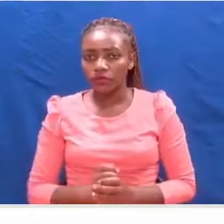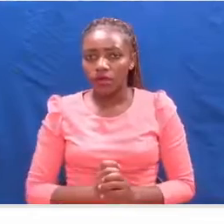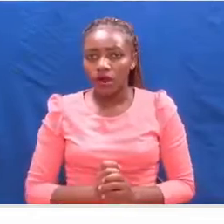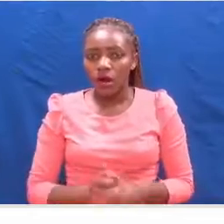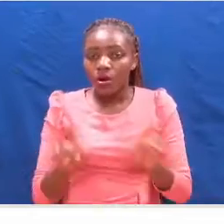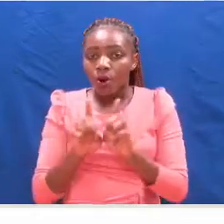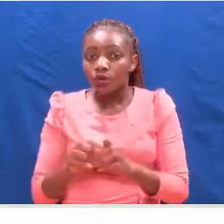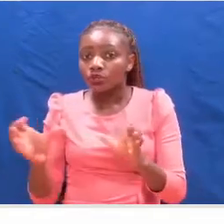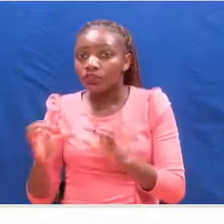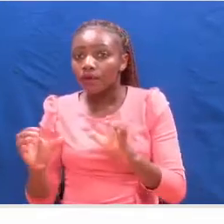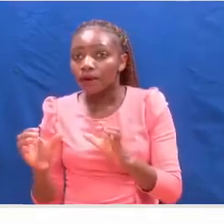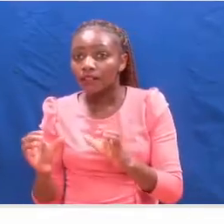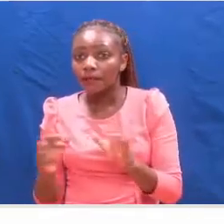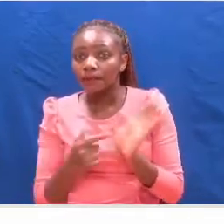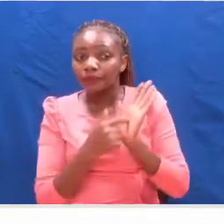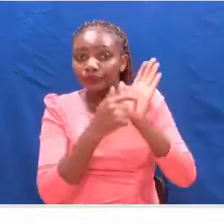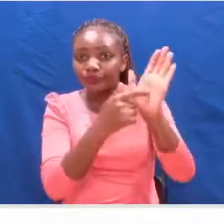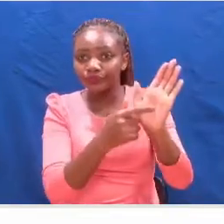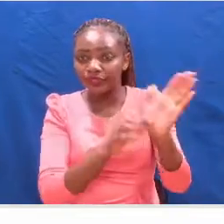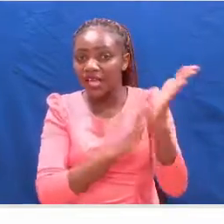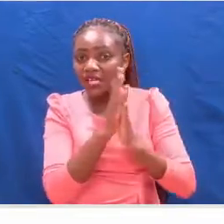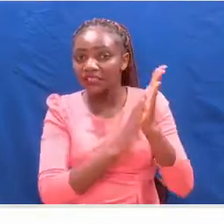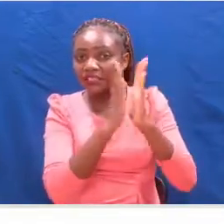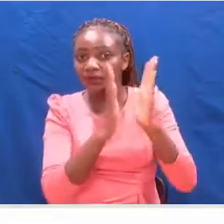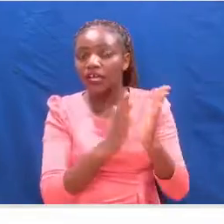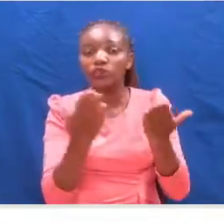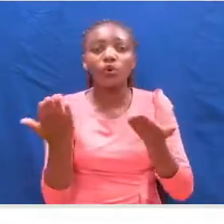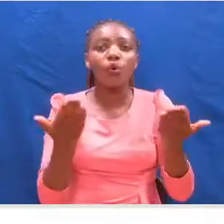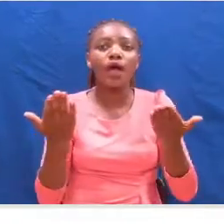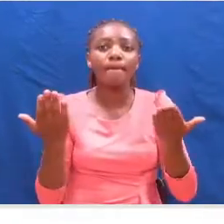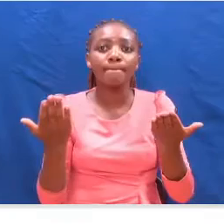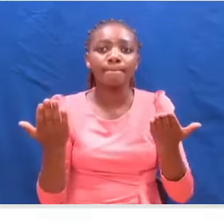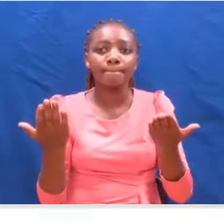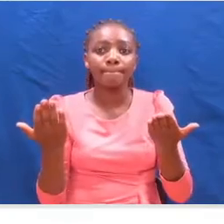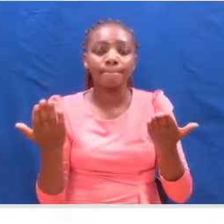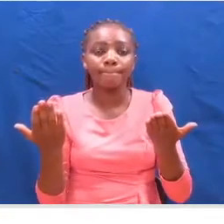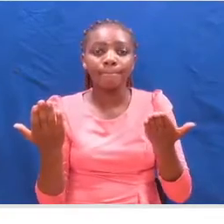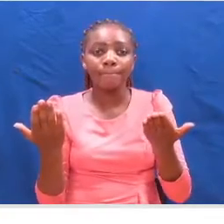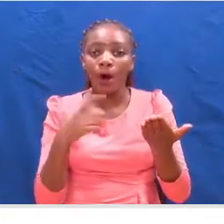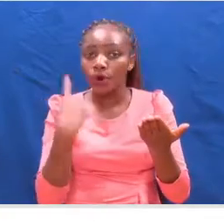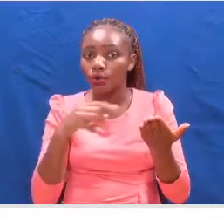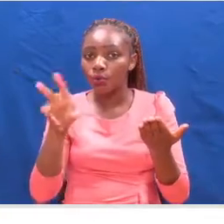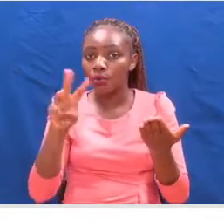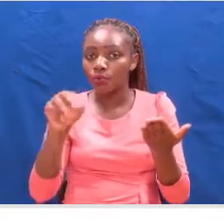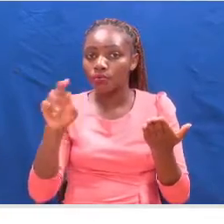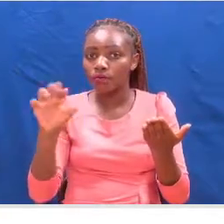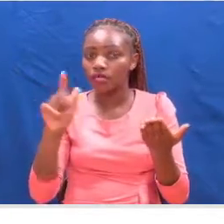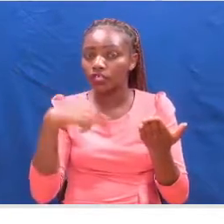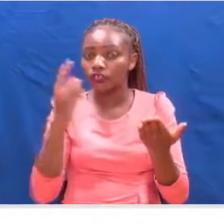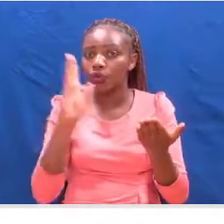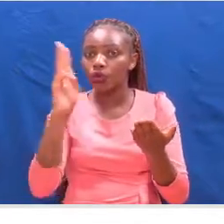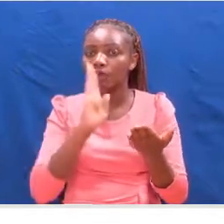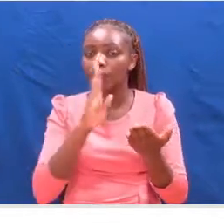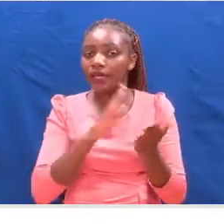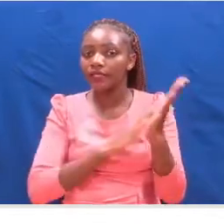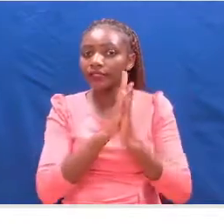The party also unveiled its suitable candidates in the upcoming by-elections. Bishop Margaret Wanjiru will be the party's